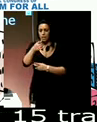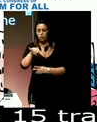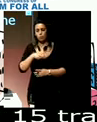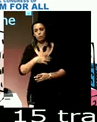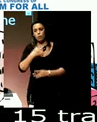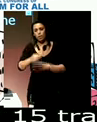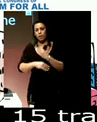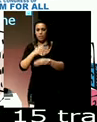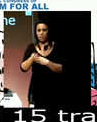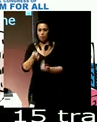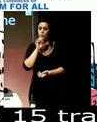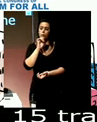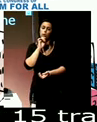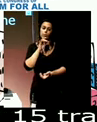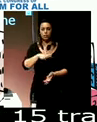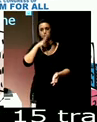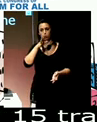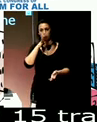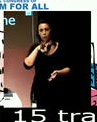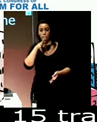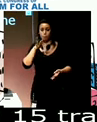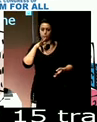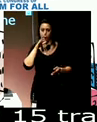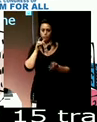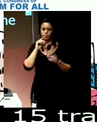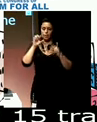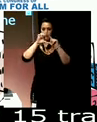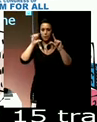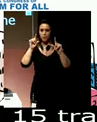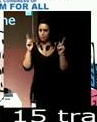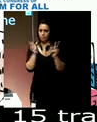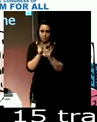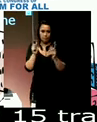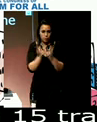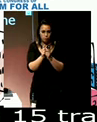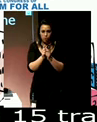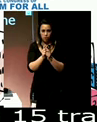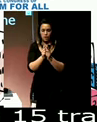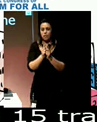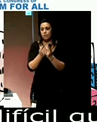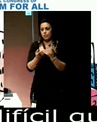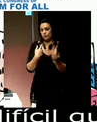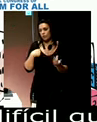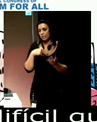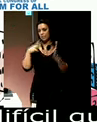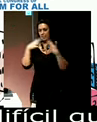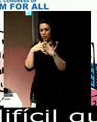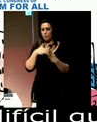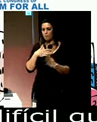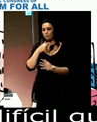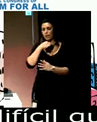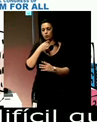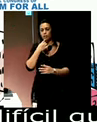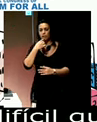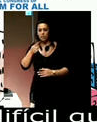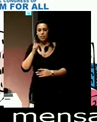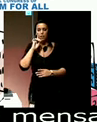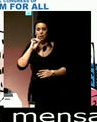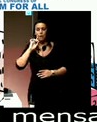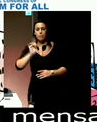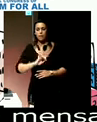because it's very difficult for them to carry all these initiatives on